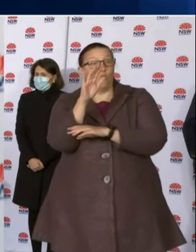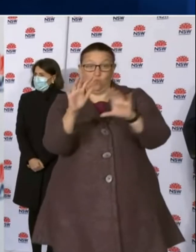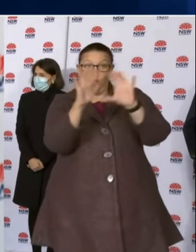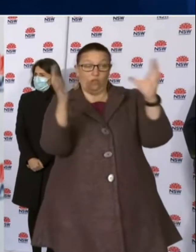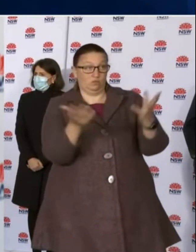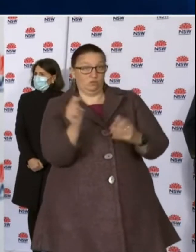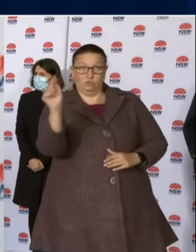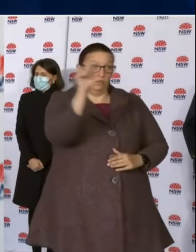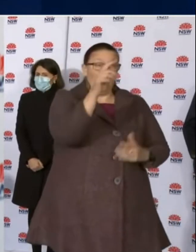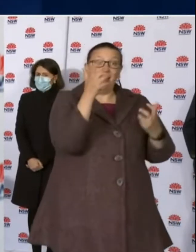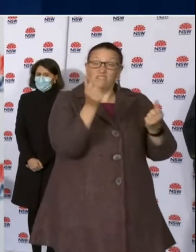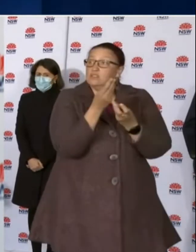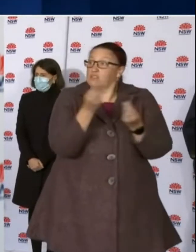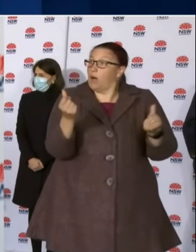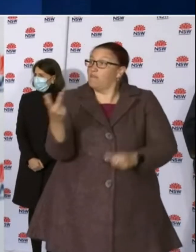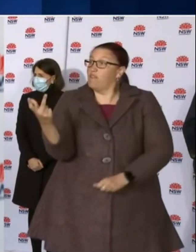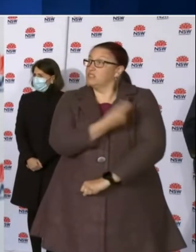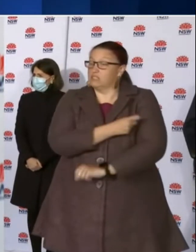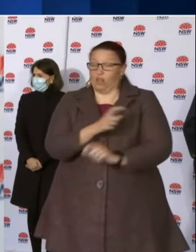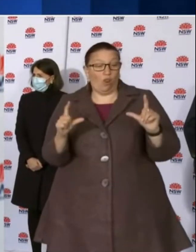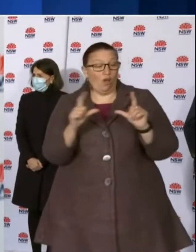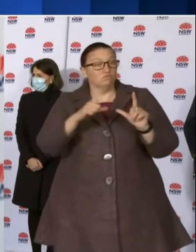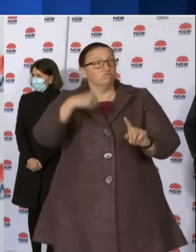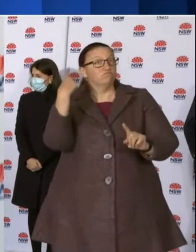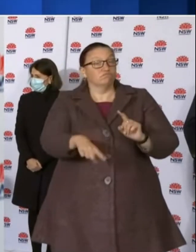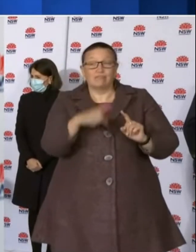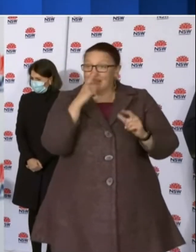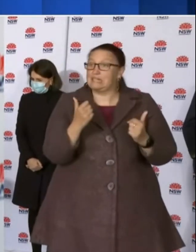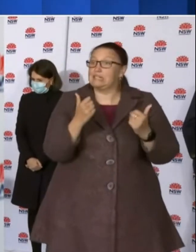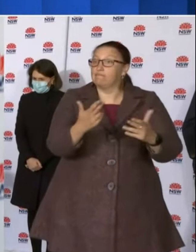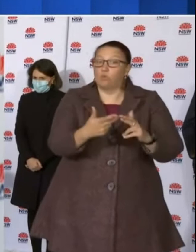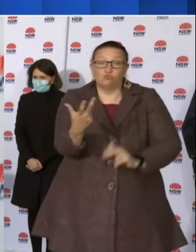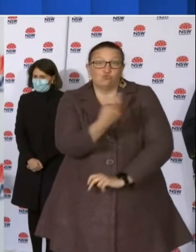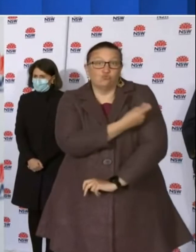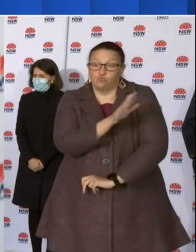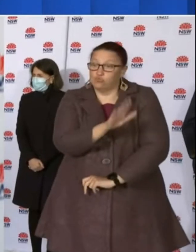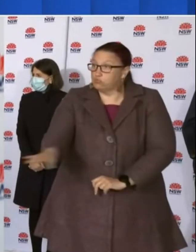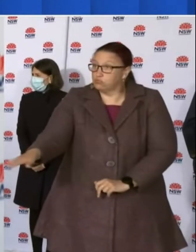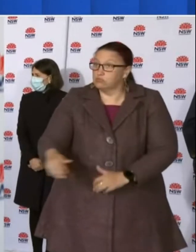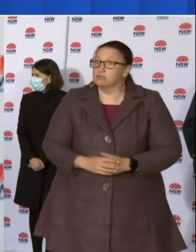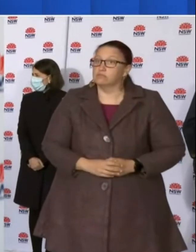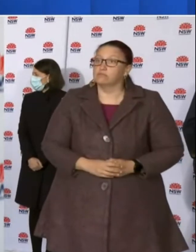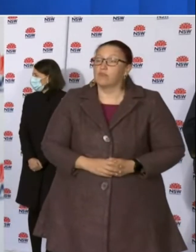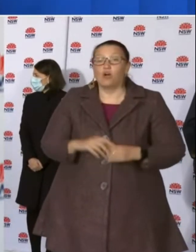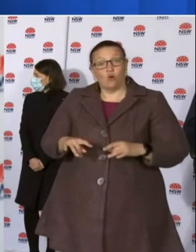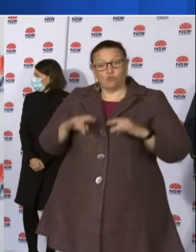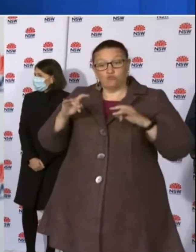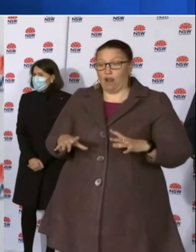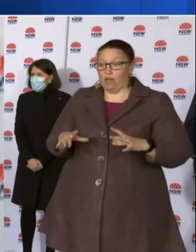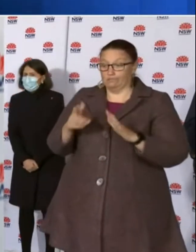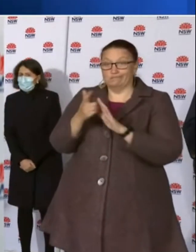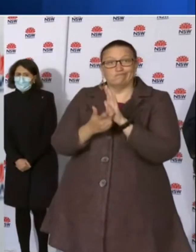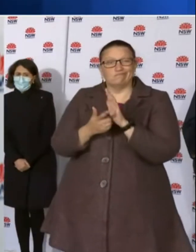use in children. And I know the regulator, the TGA, is